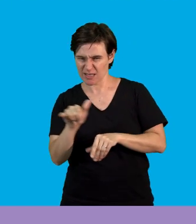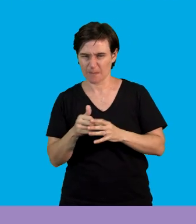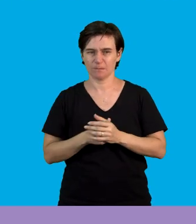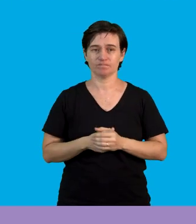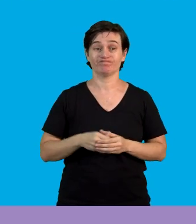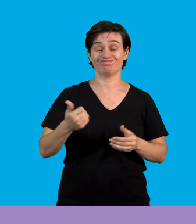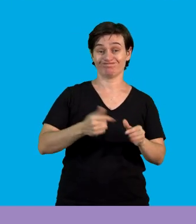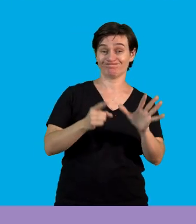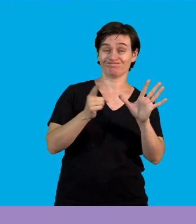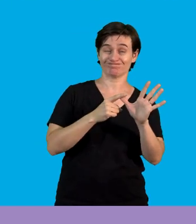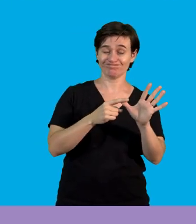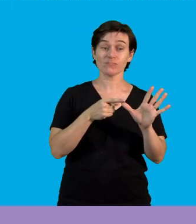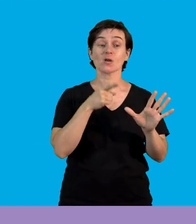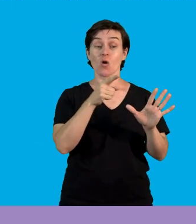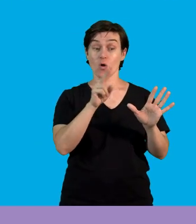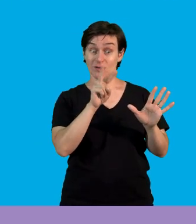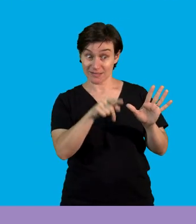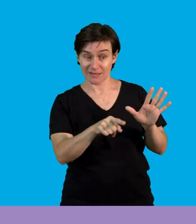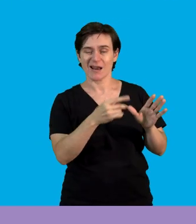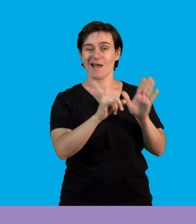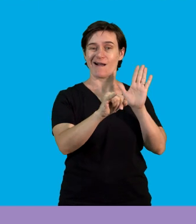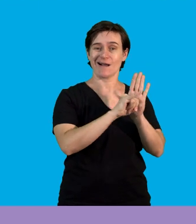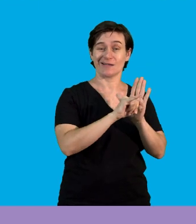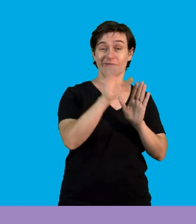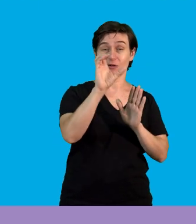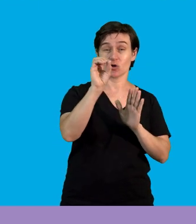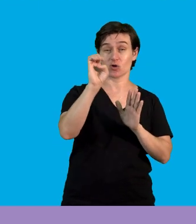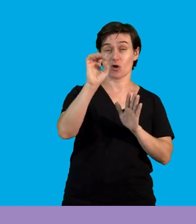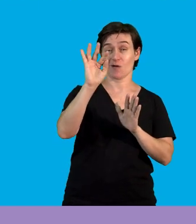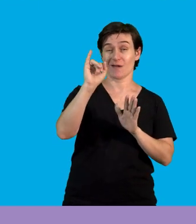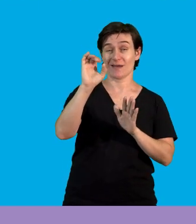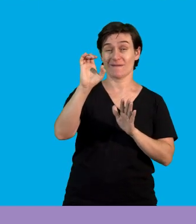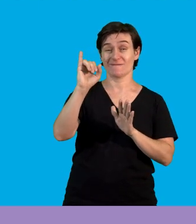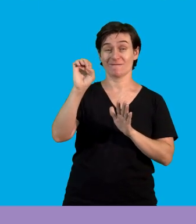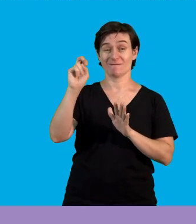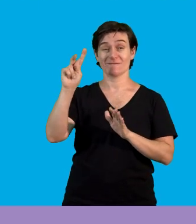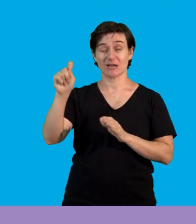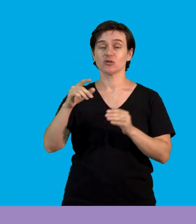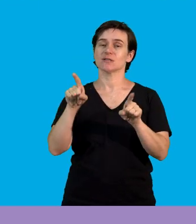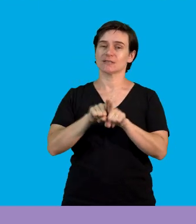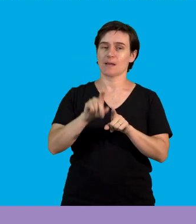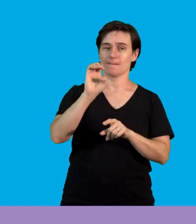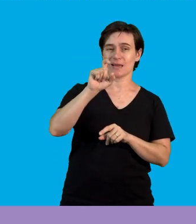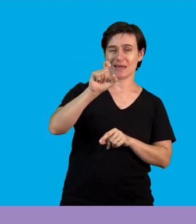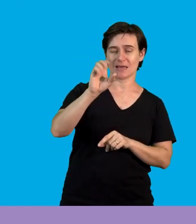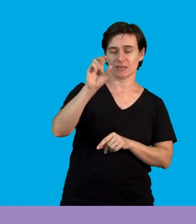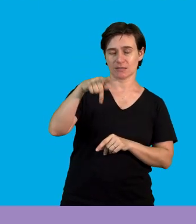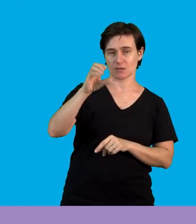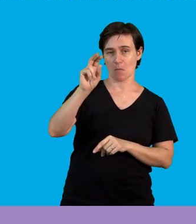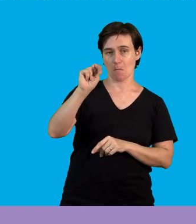expressions, recognize and identify coefficients and exponents in algebraic expressions.